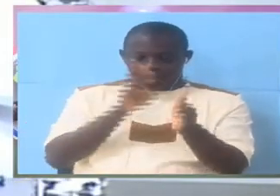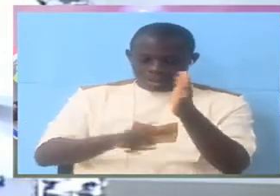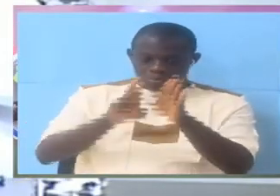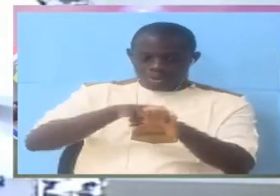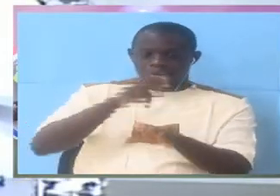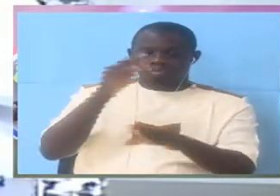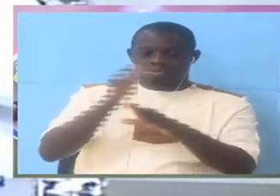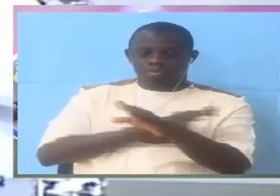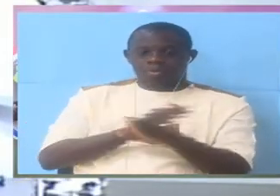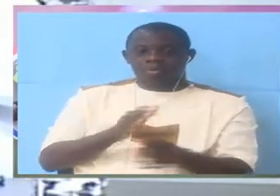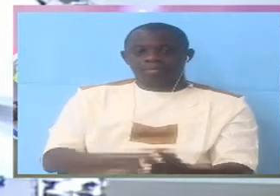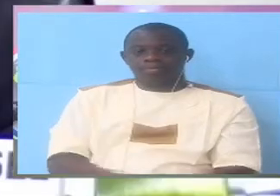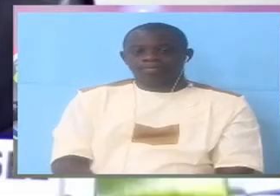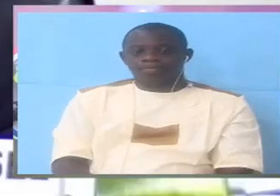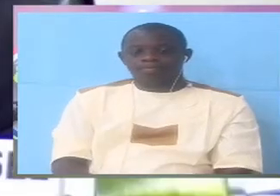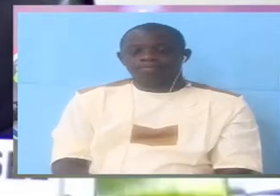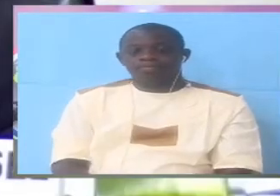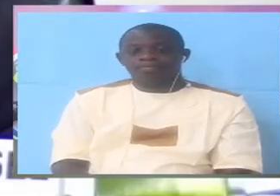Remember,